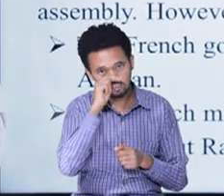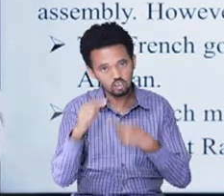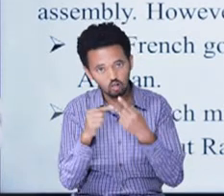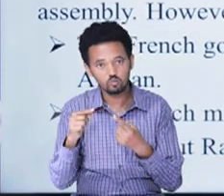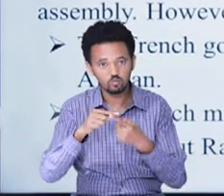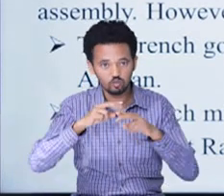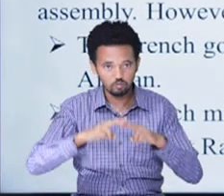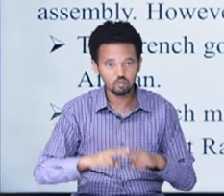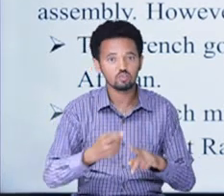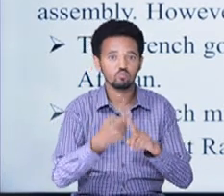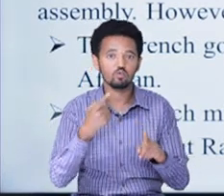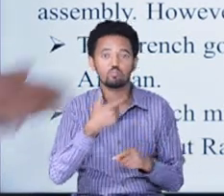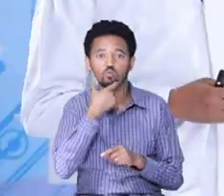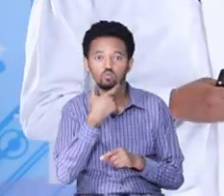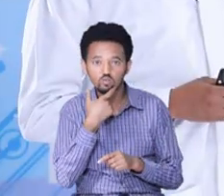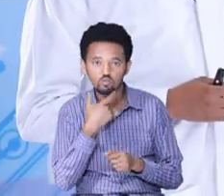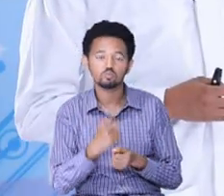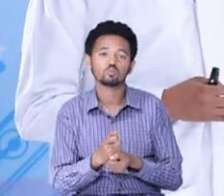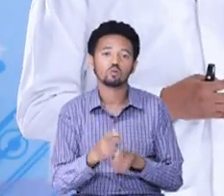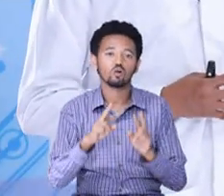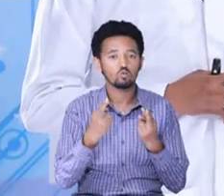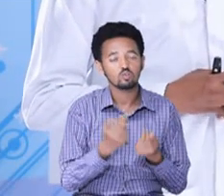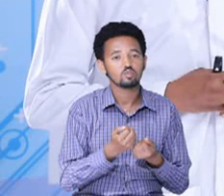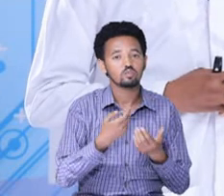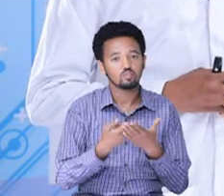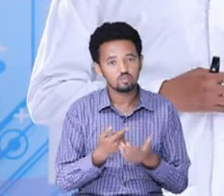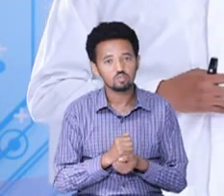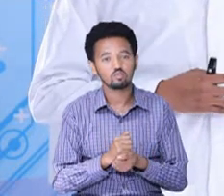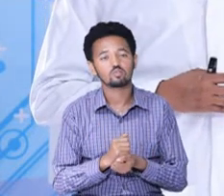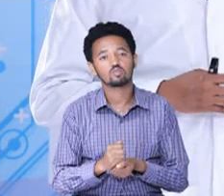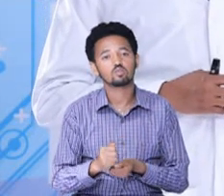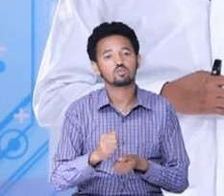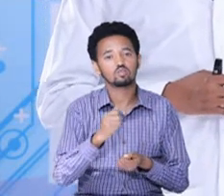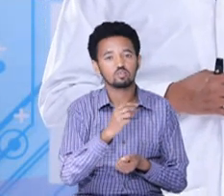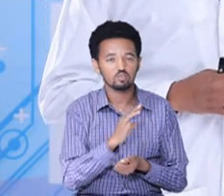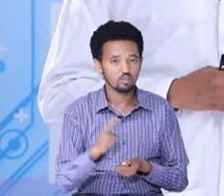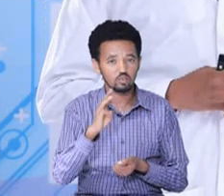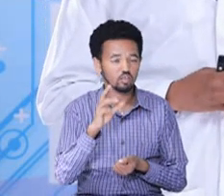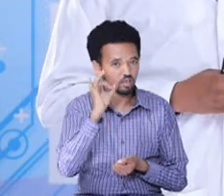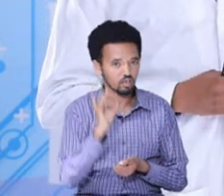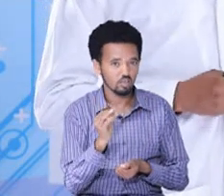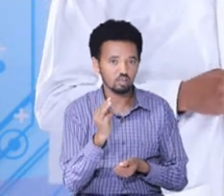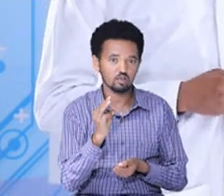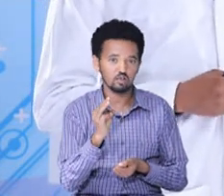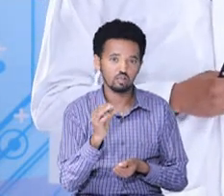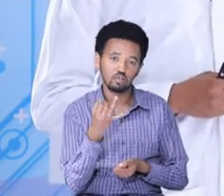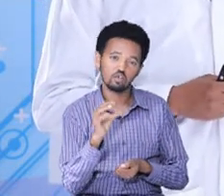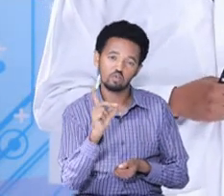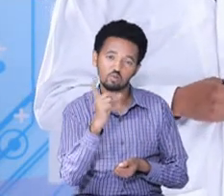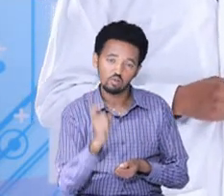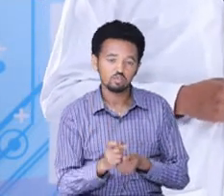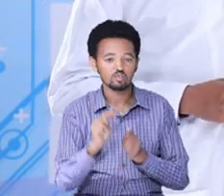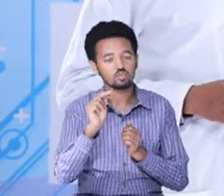its independence from British rule. April 27, 1961, Sierra Leone became independent. On